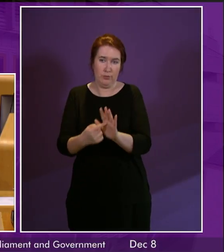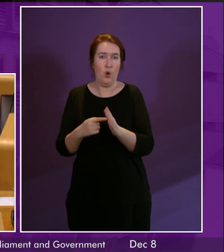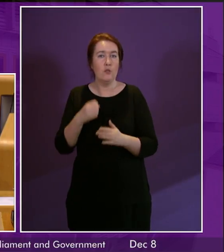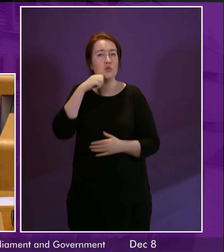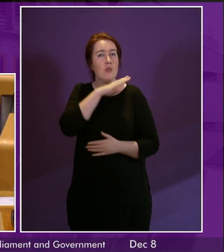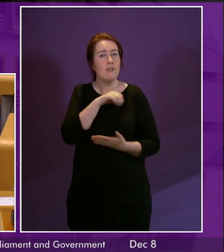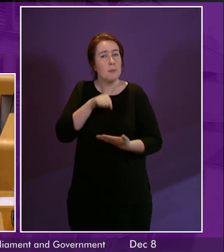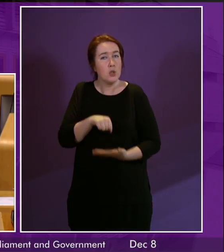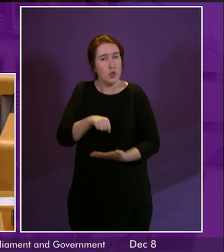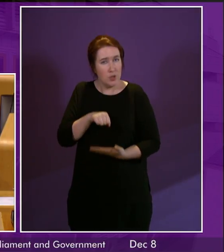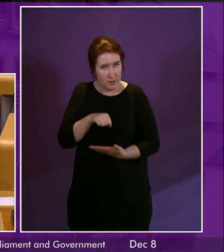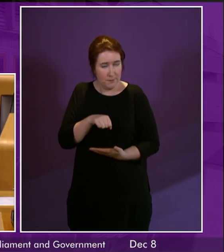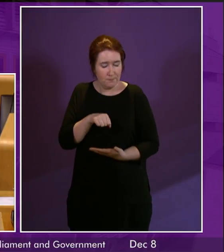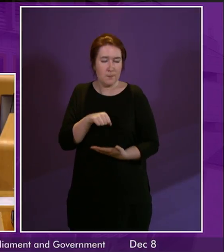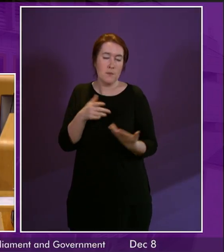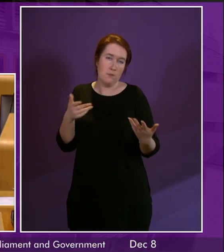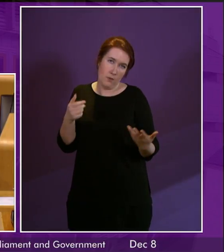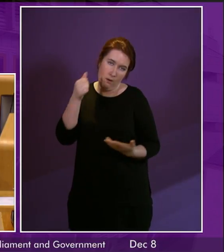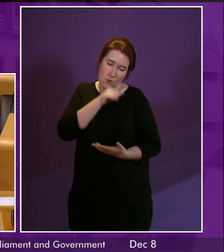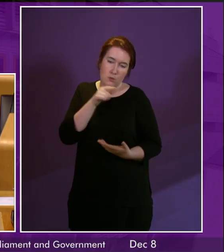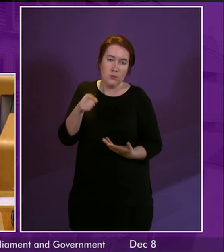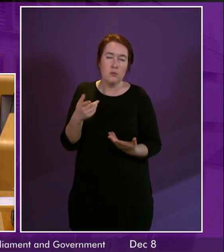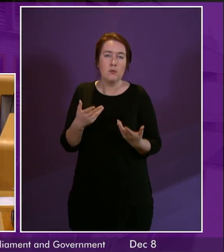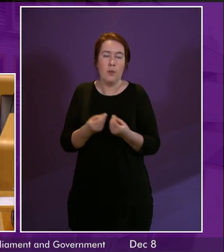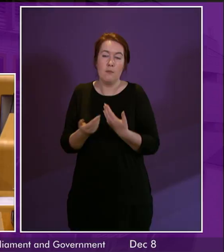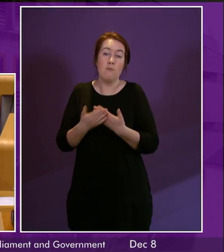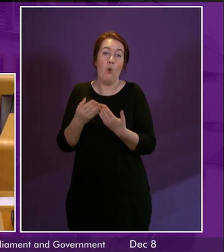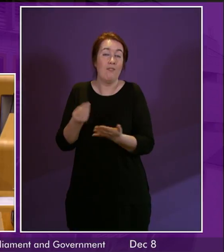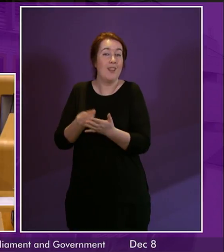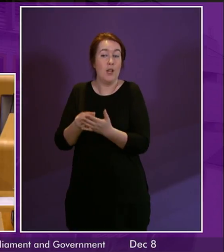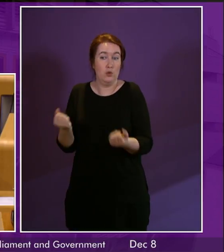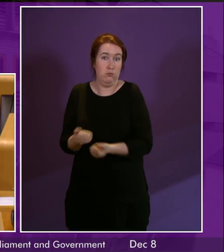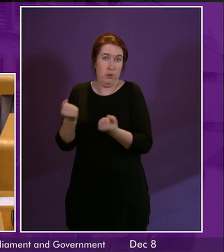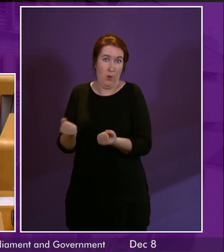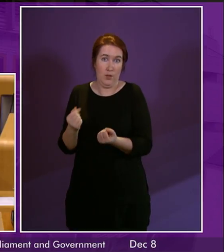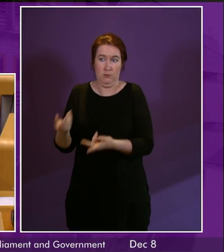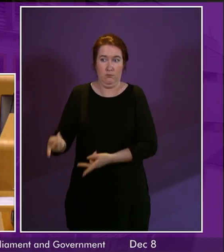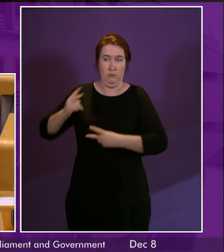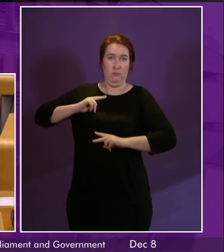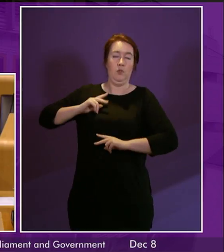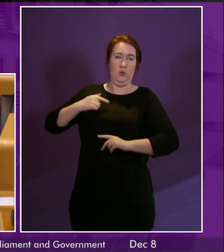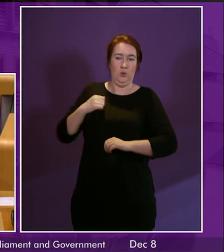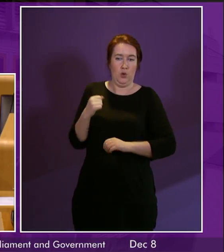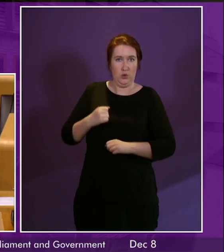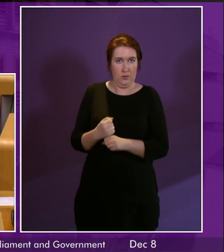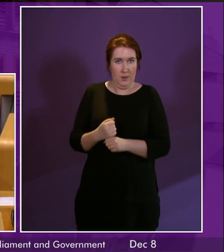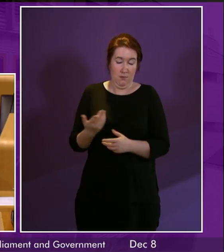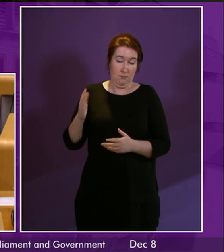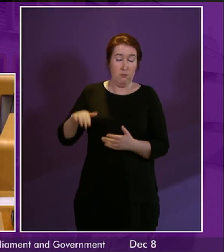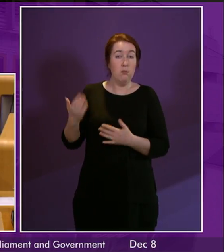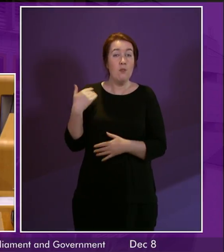that obviously comes with more financial powers than have ever been devolved before. And as part of that,